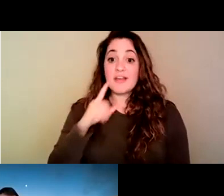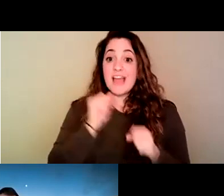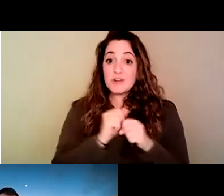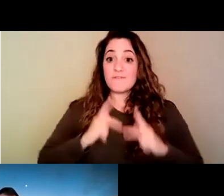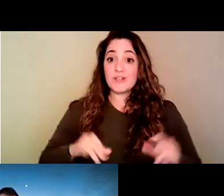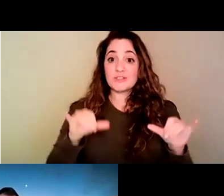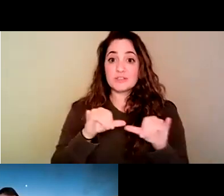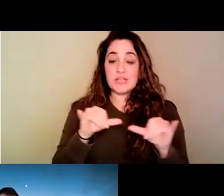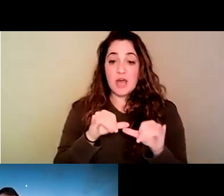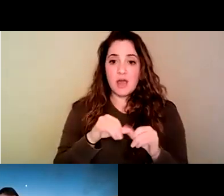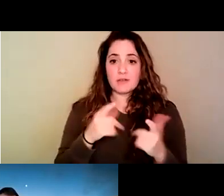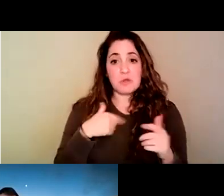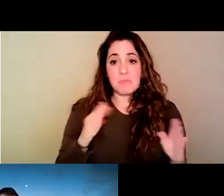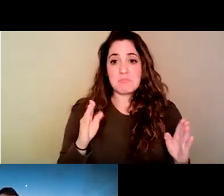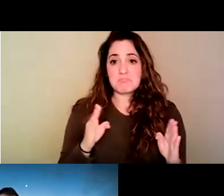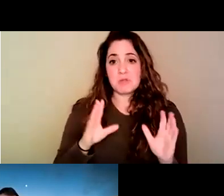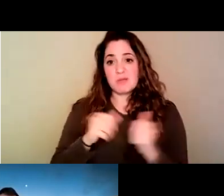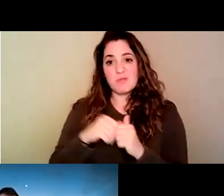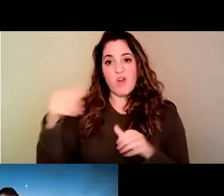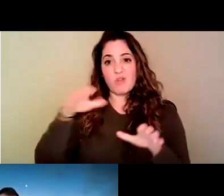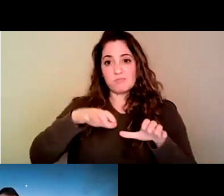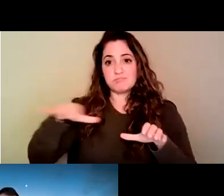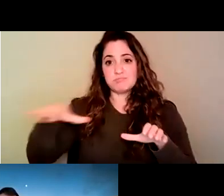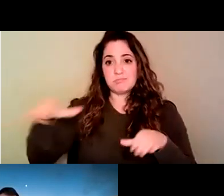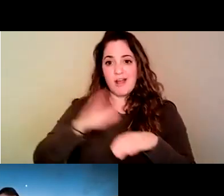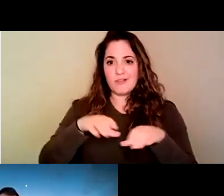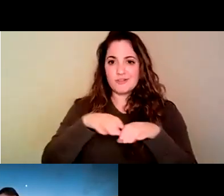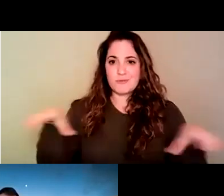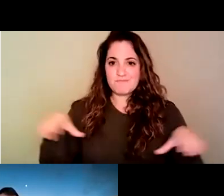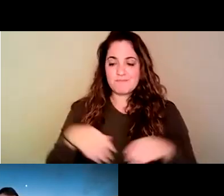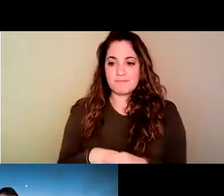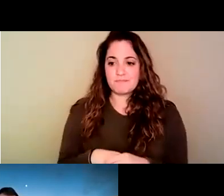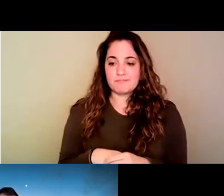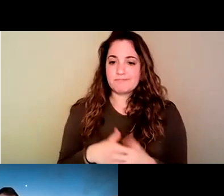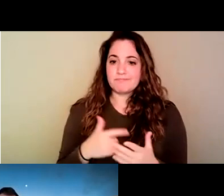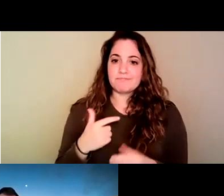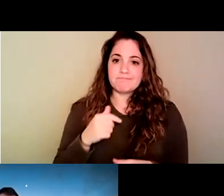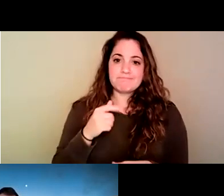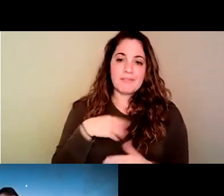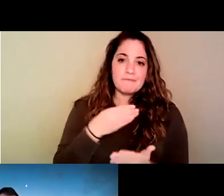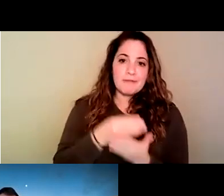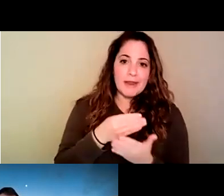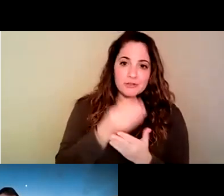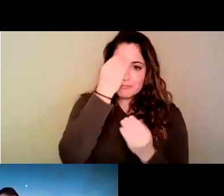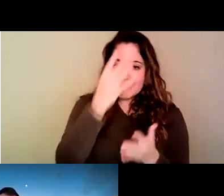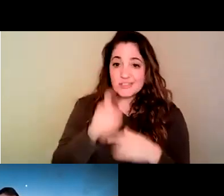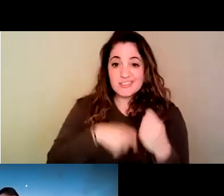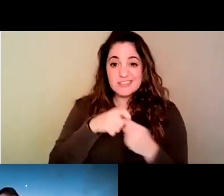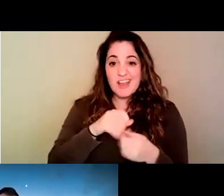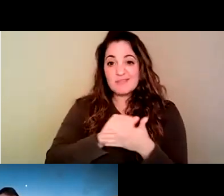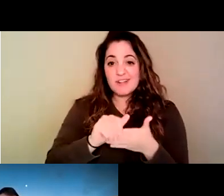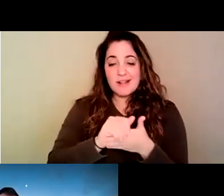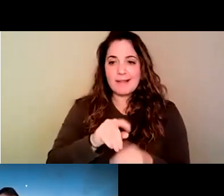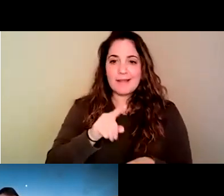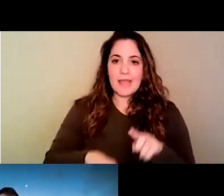from the biggest property on the strip. While I cannot provide the financial information of exact dollars, but we're only a